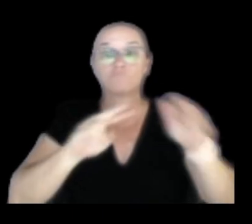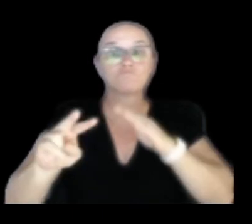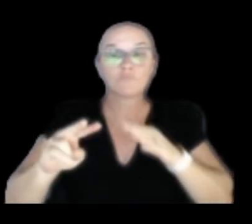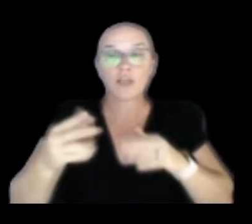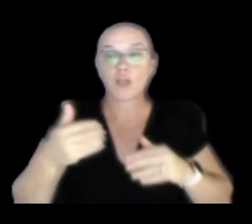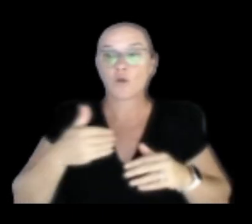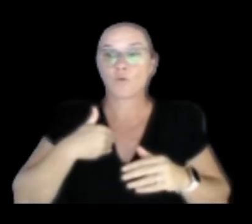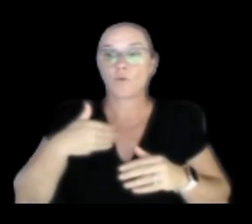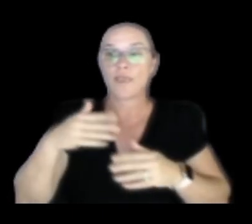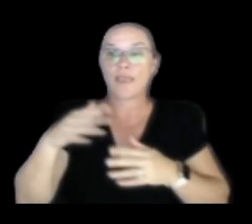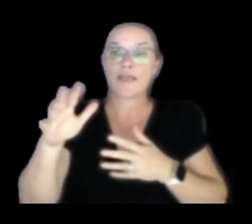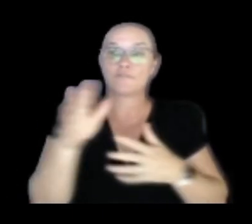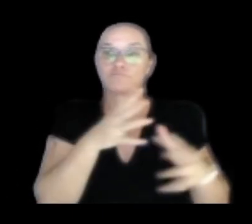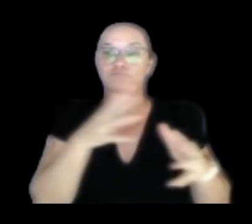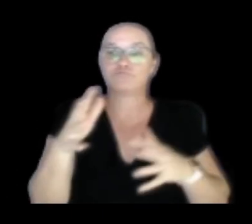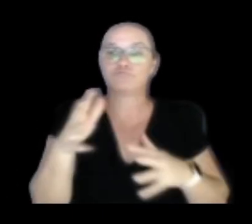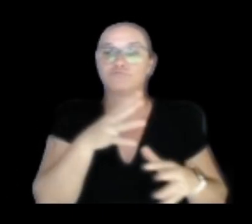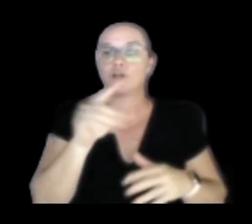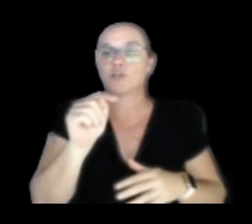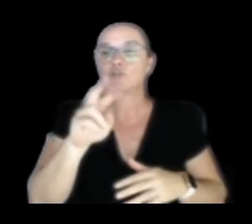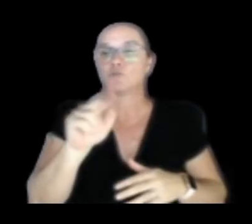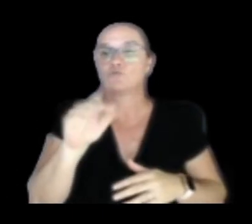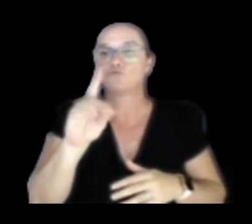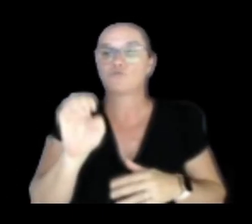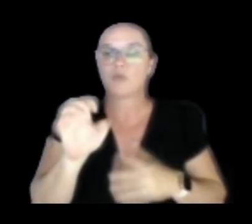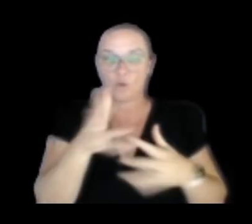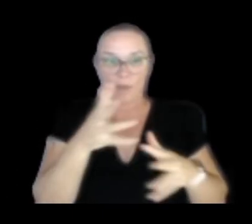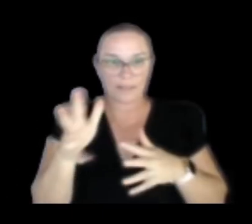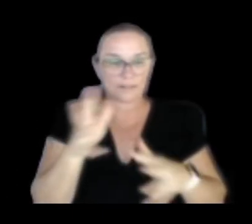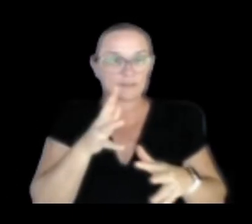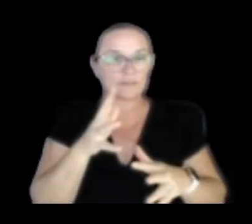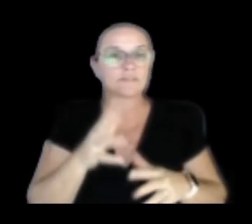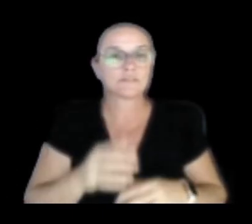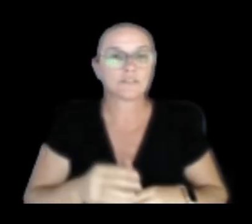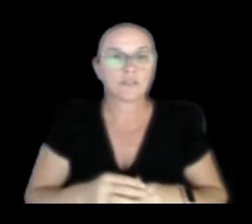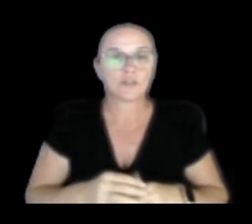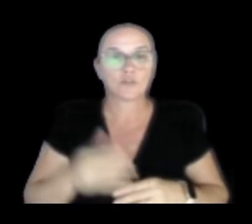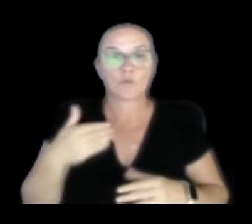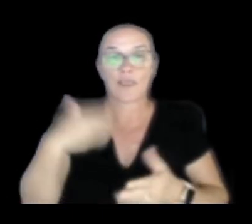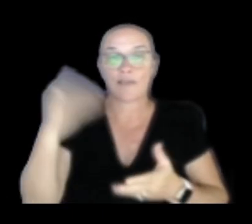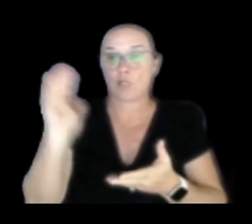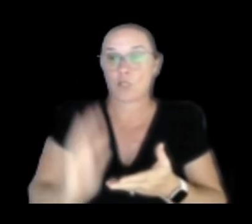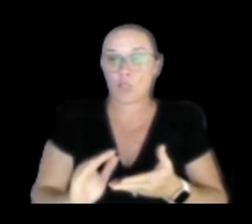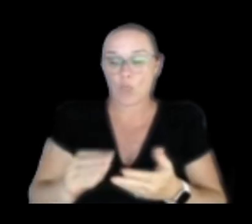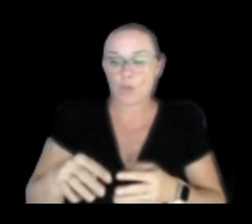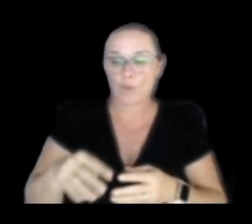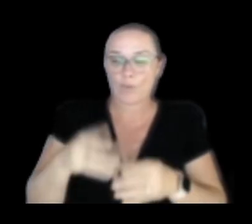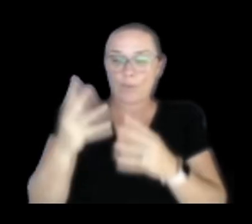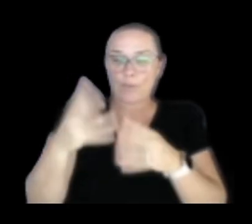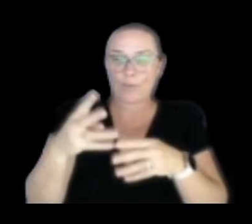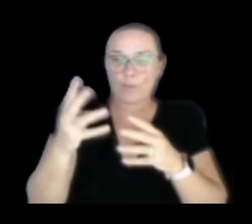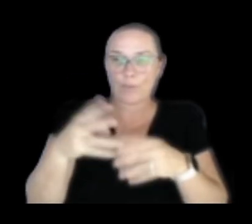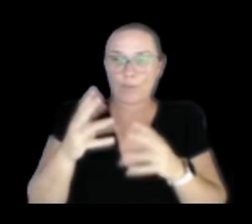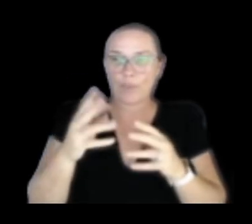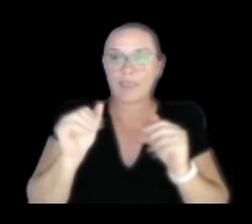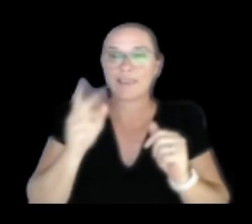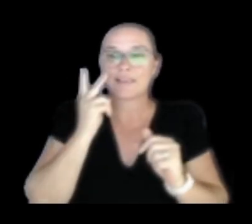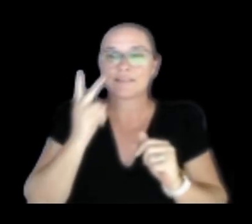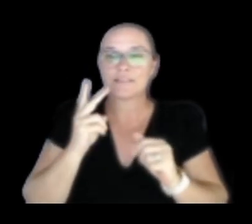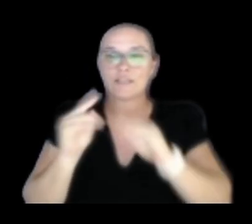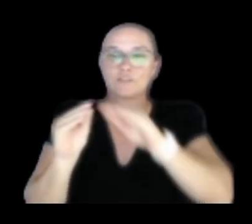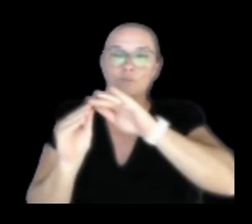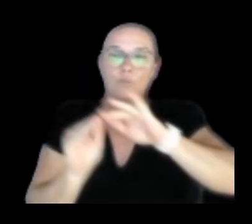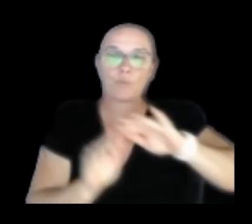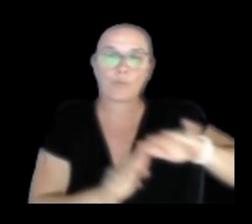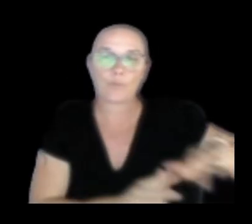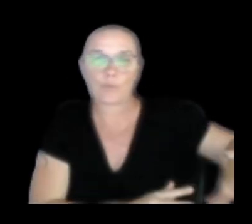dominant trade winds for the next several days here. So even with a low emission modeled currently, you can see that the gas is streaming